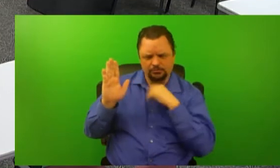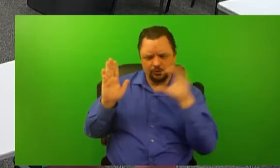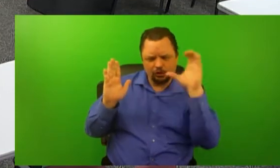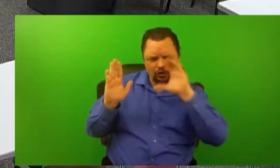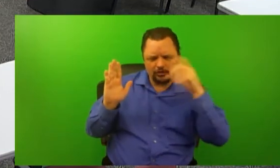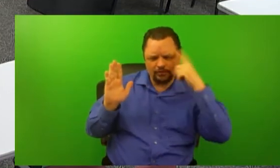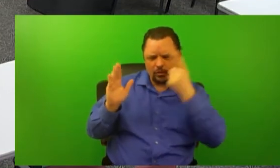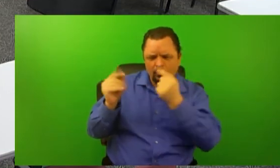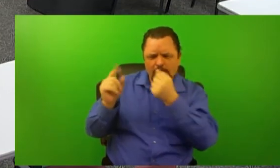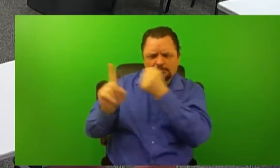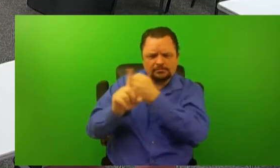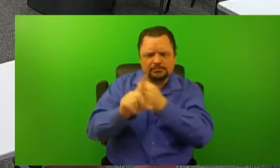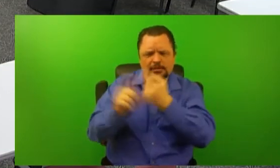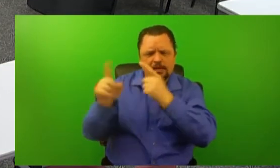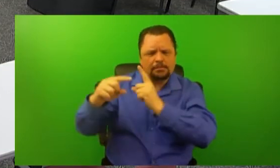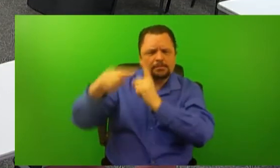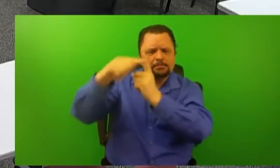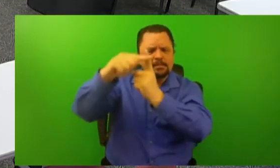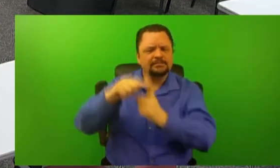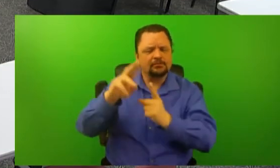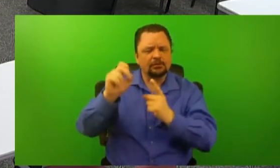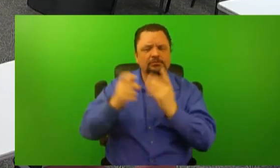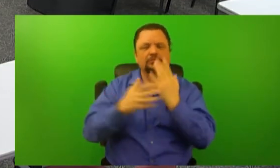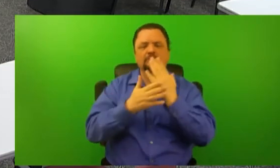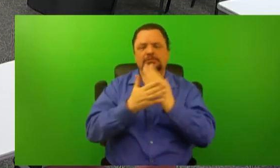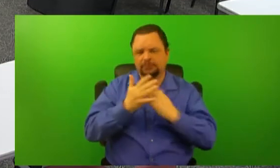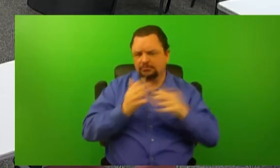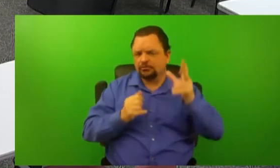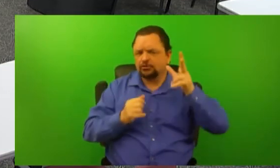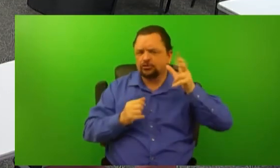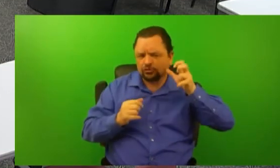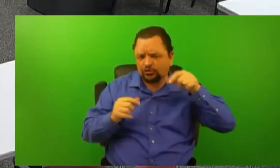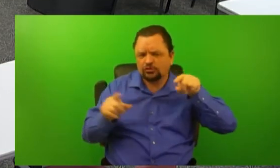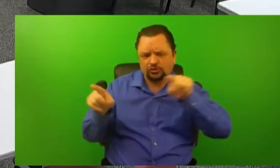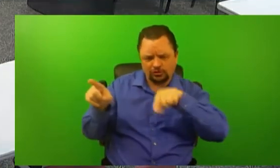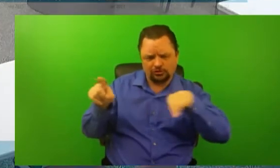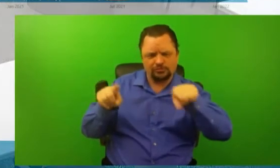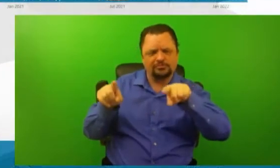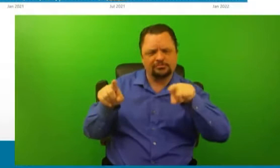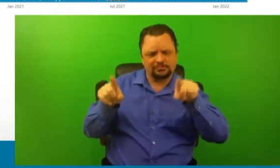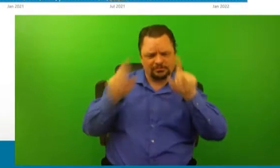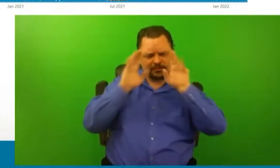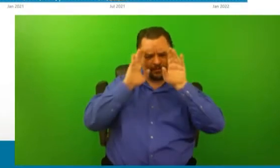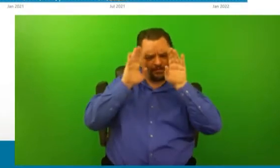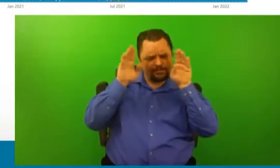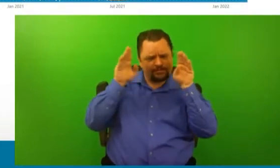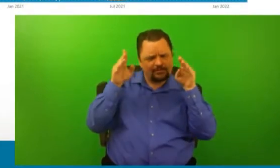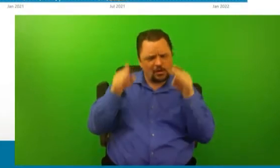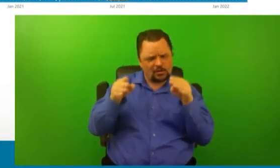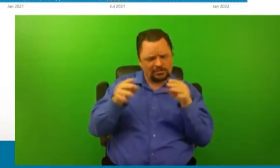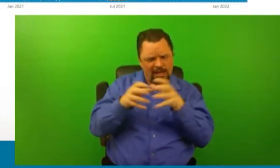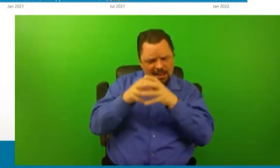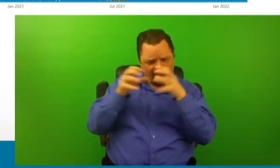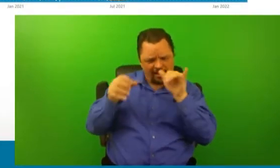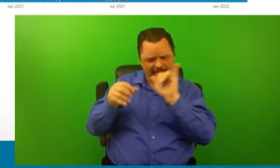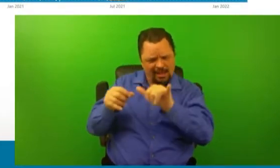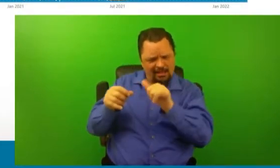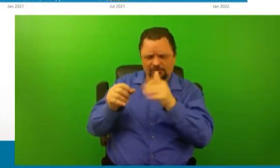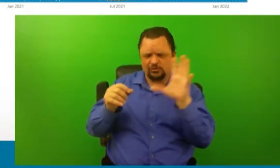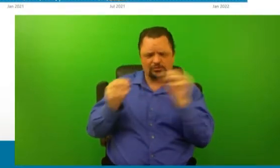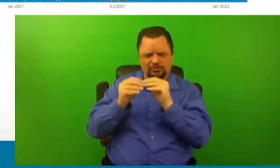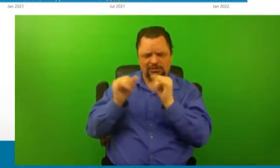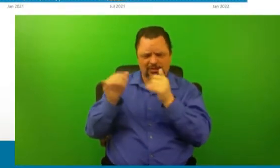positivity rate. But what I'm hearing is that we're not going to focus so much on that because the current variant Omicron